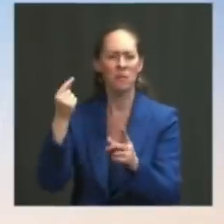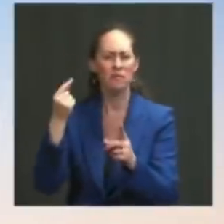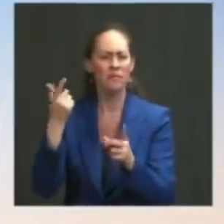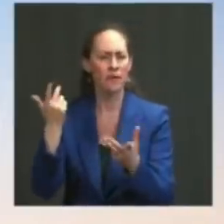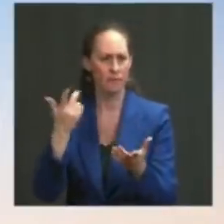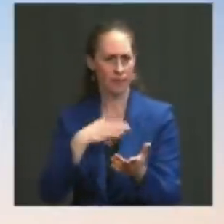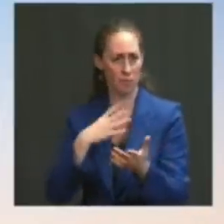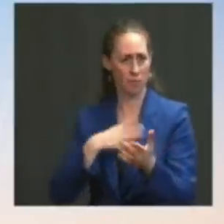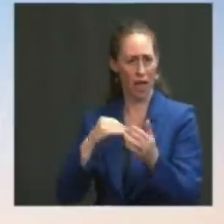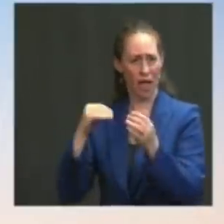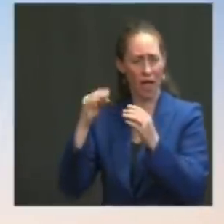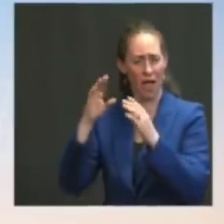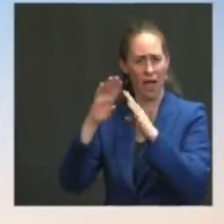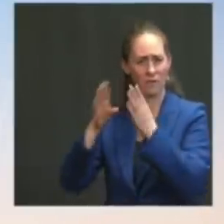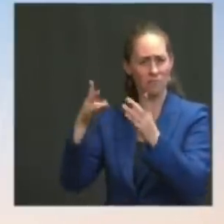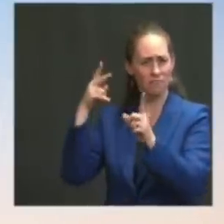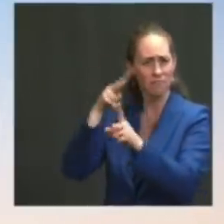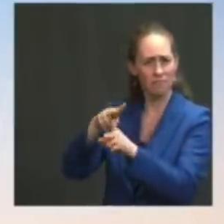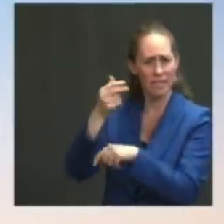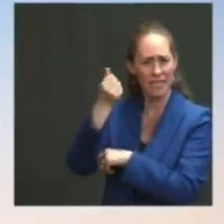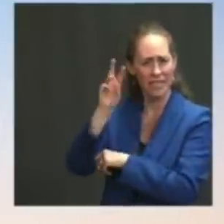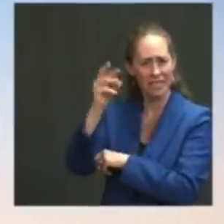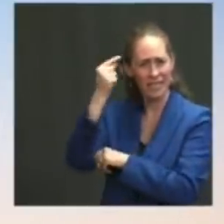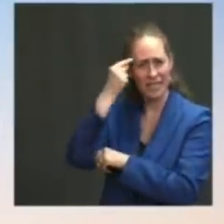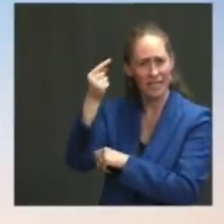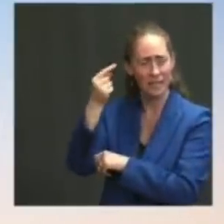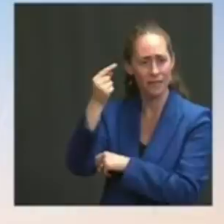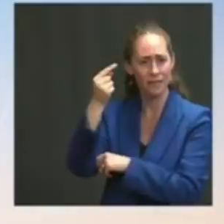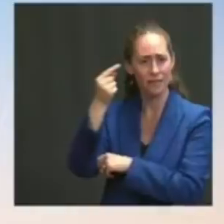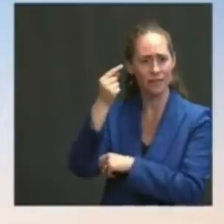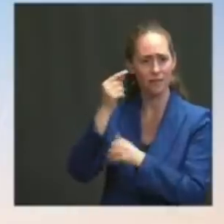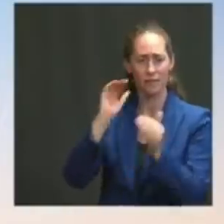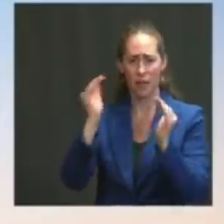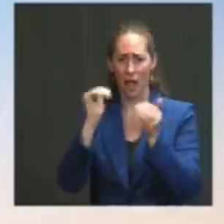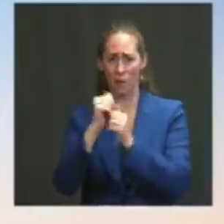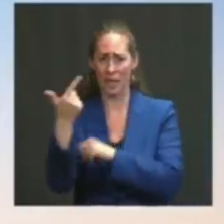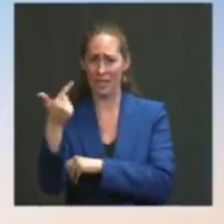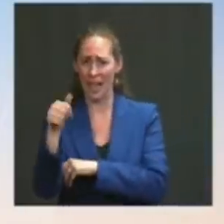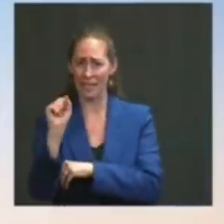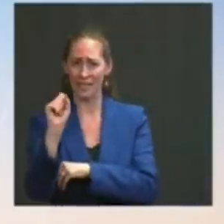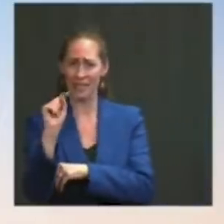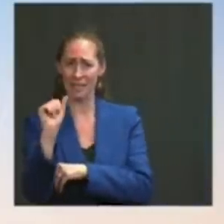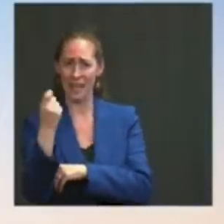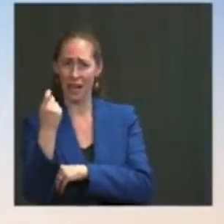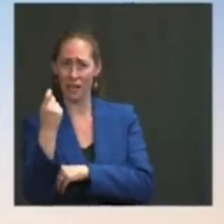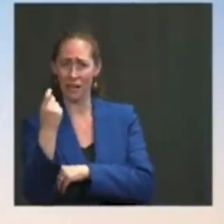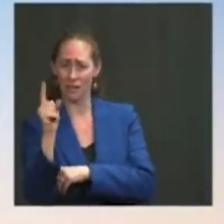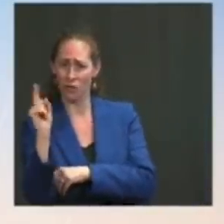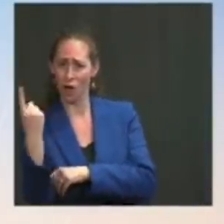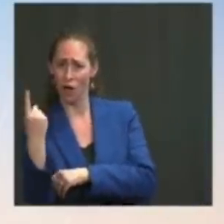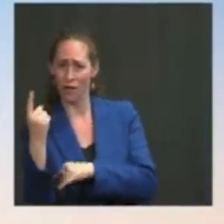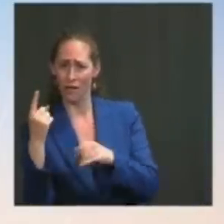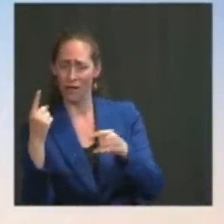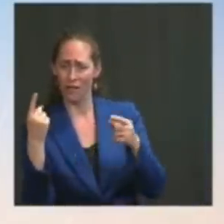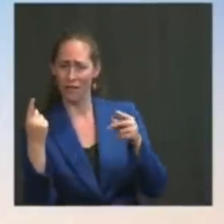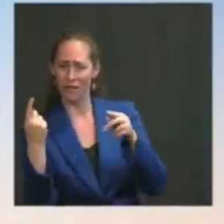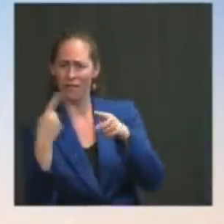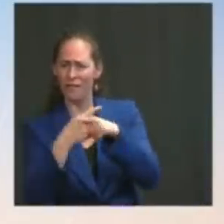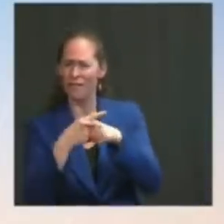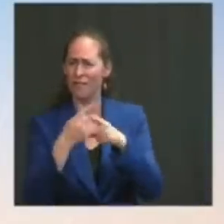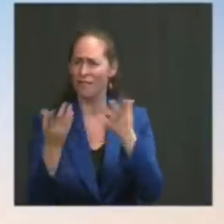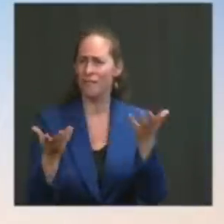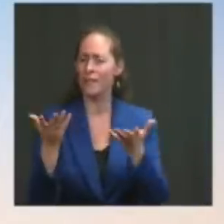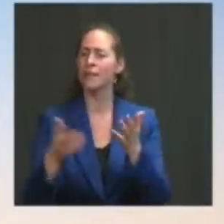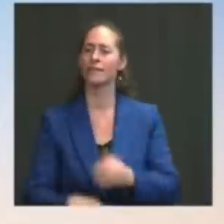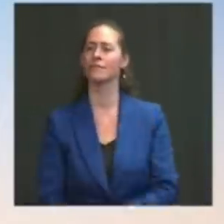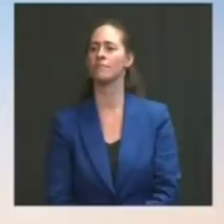lives than gas being $1 more this time? This 4th I of would July say versus if last you year? don't like hot dogs, you may not care of the reduction